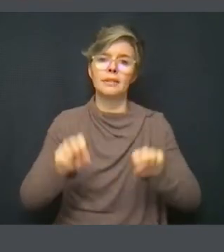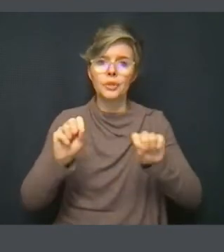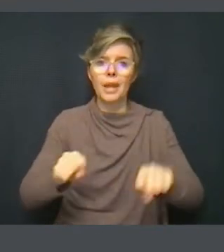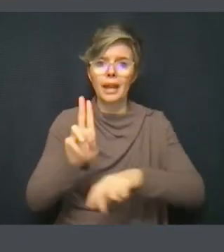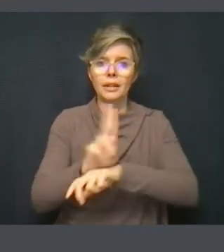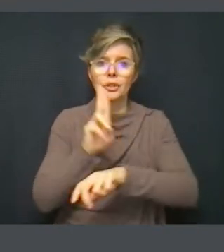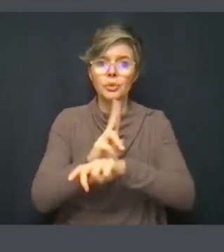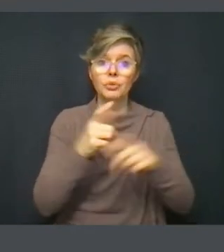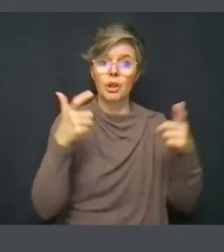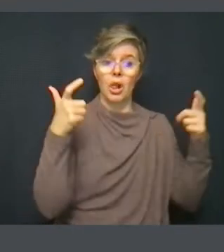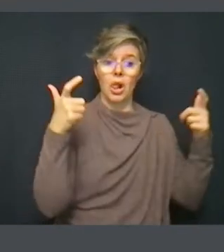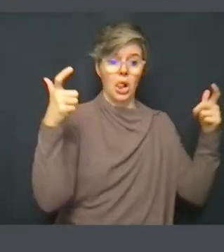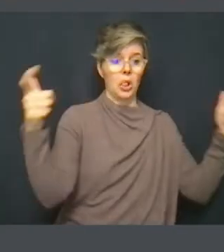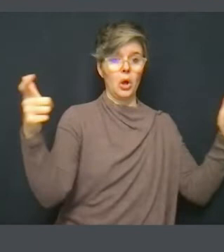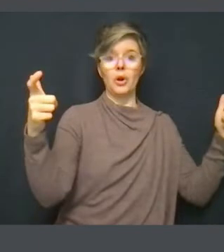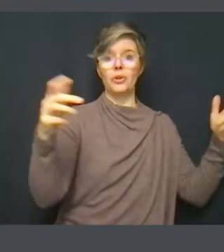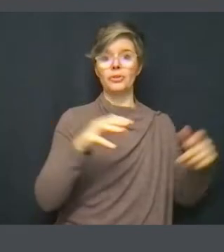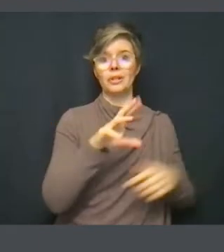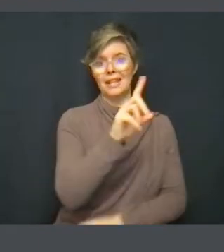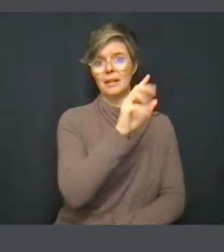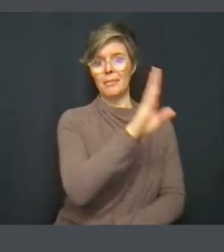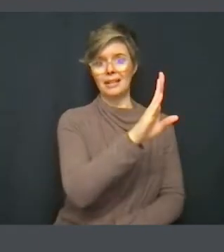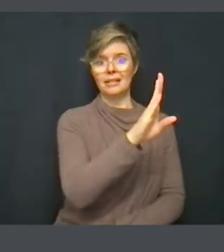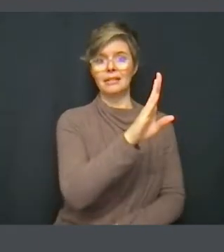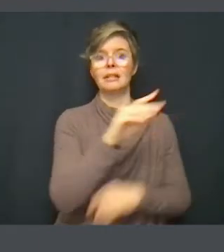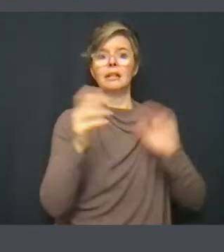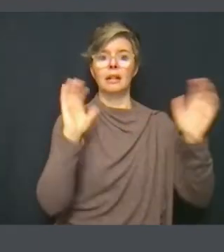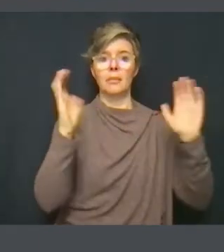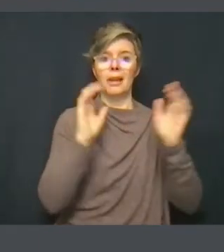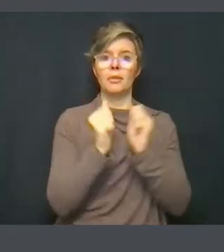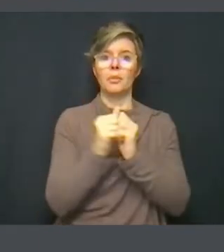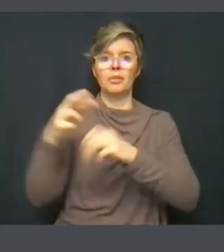very large databases of other bilingual kids is very helpful.